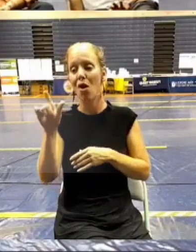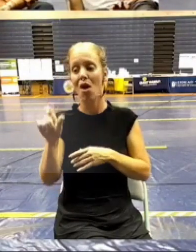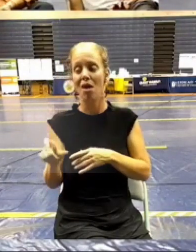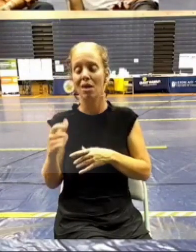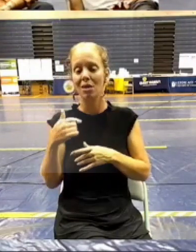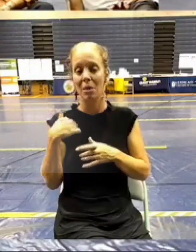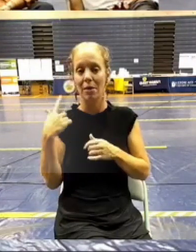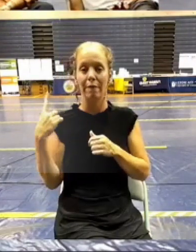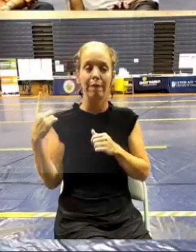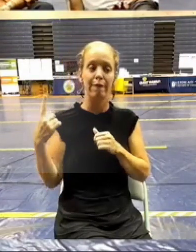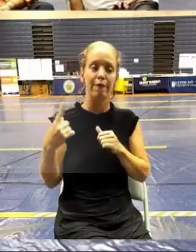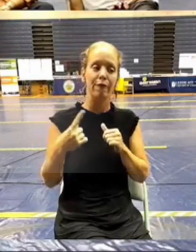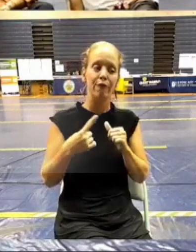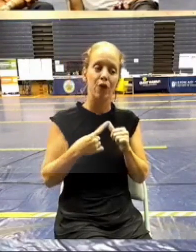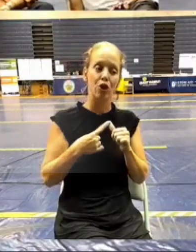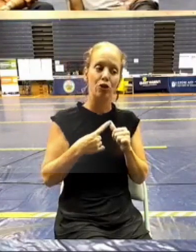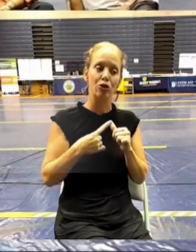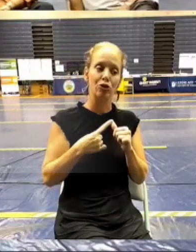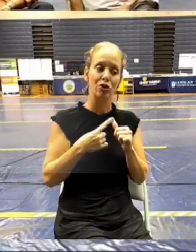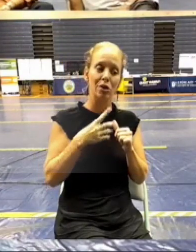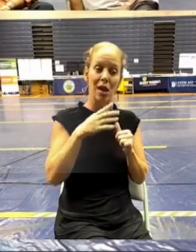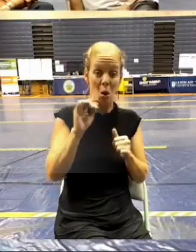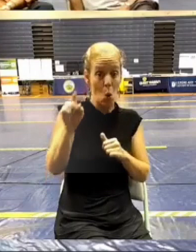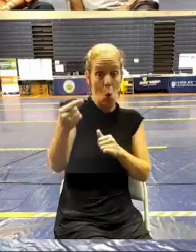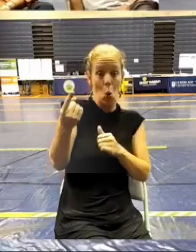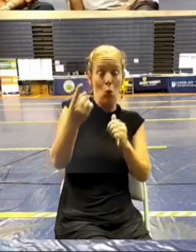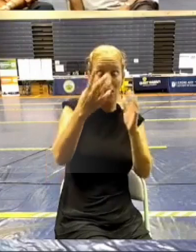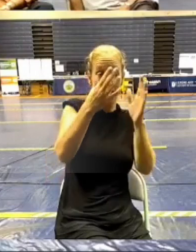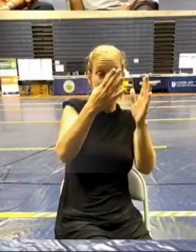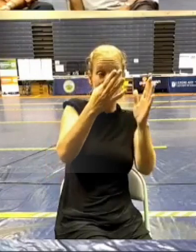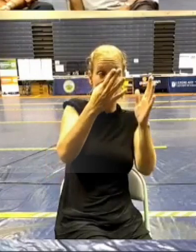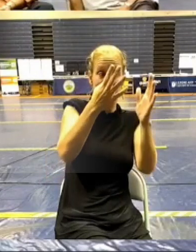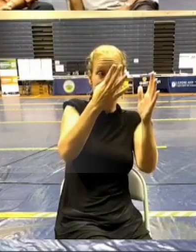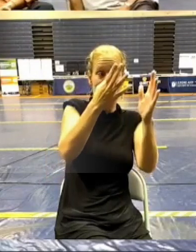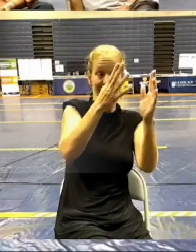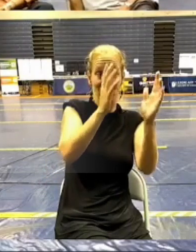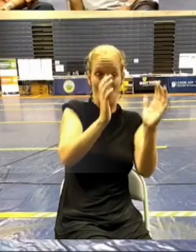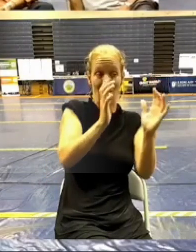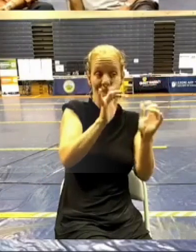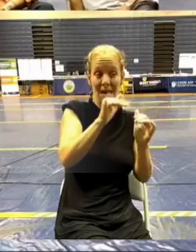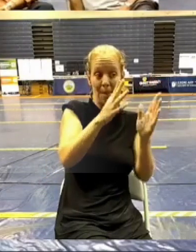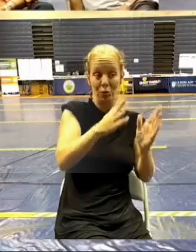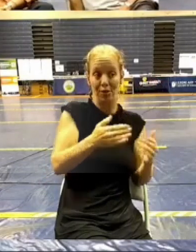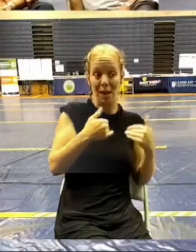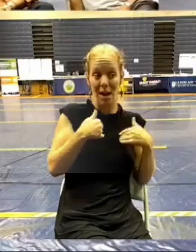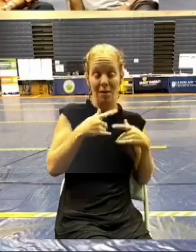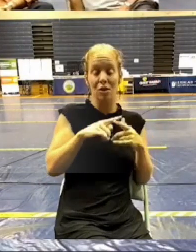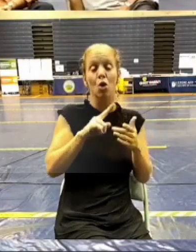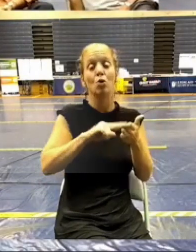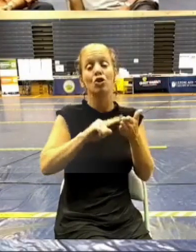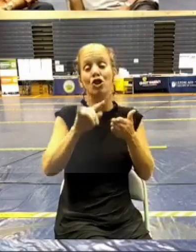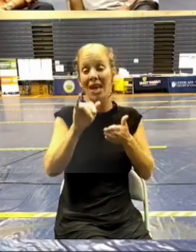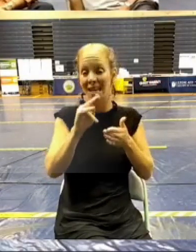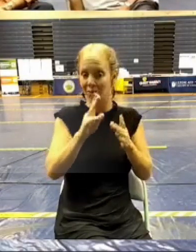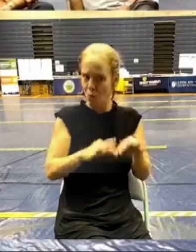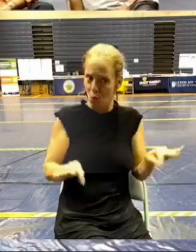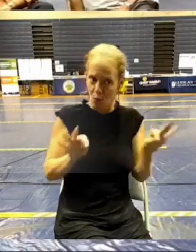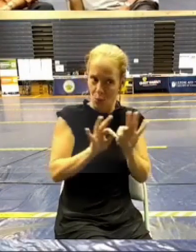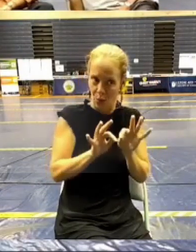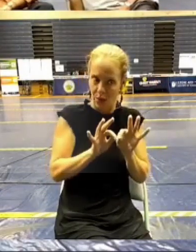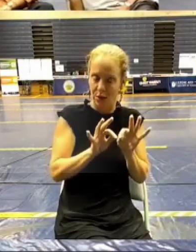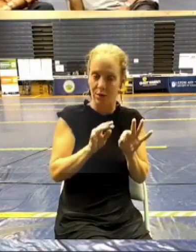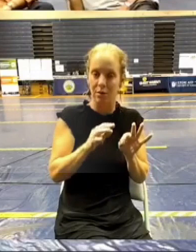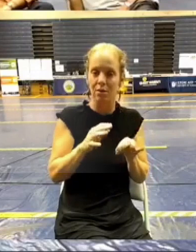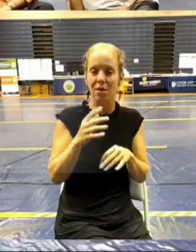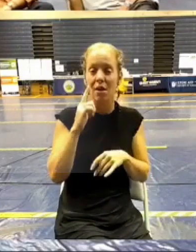might be the first and only in-person conversation somebody has. So to that point, the check-ins are very, very important.